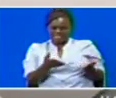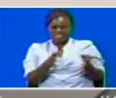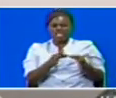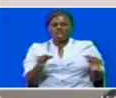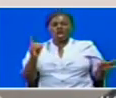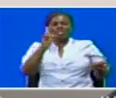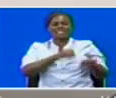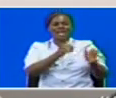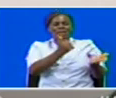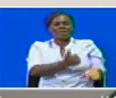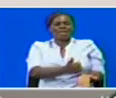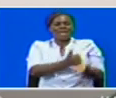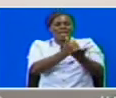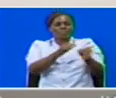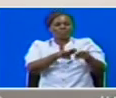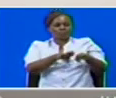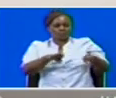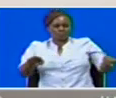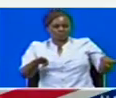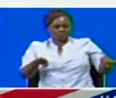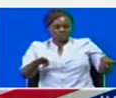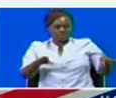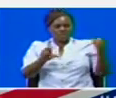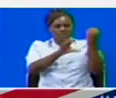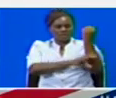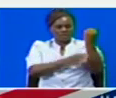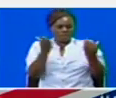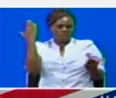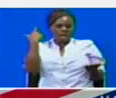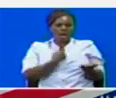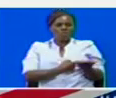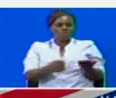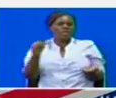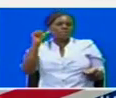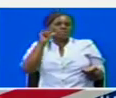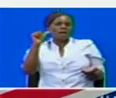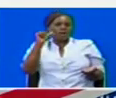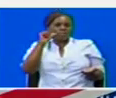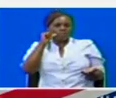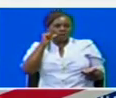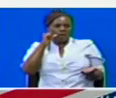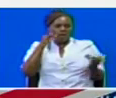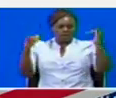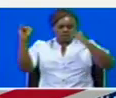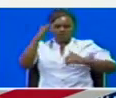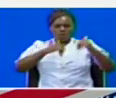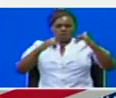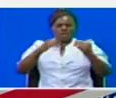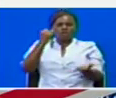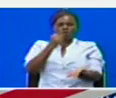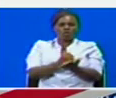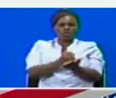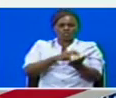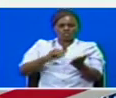way to stabilize Lamu County. Last week, Britain's Foreign and Commonwealth Office announced the lifting